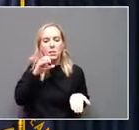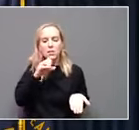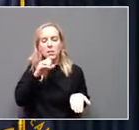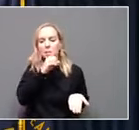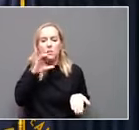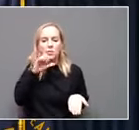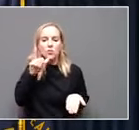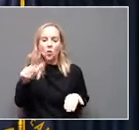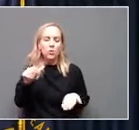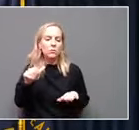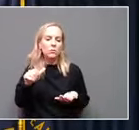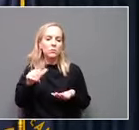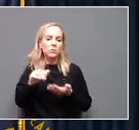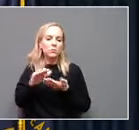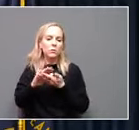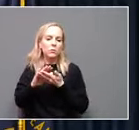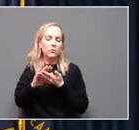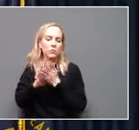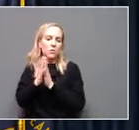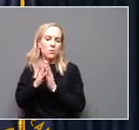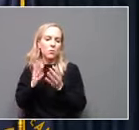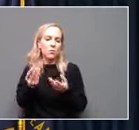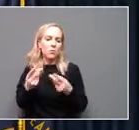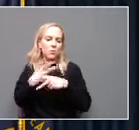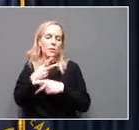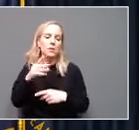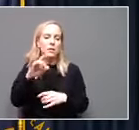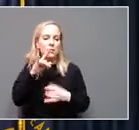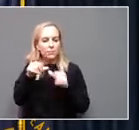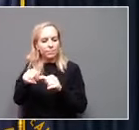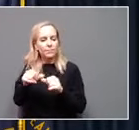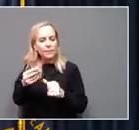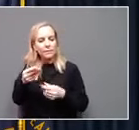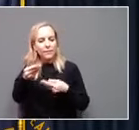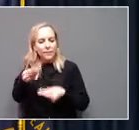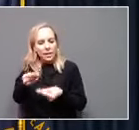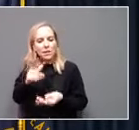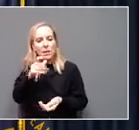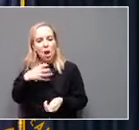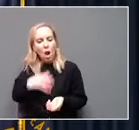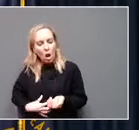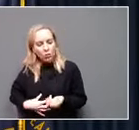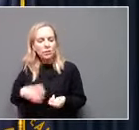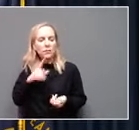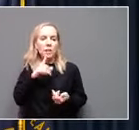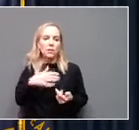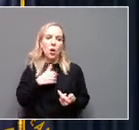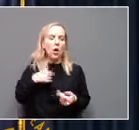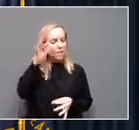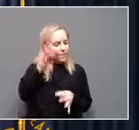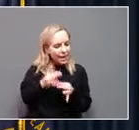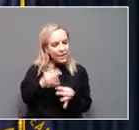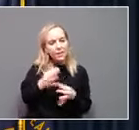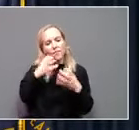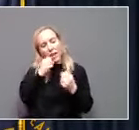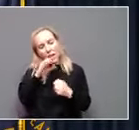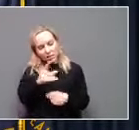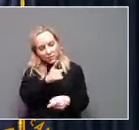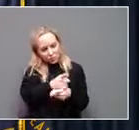hungry. That's an important one. That's living out our faith and our values. So I know the conversations will still